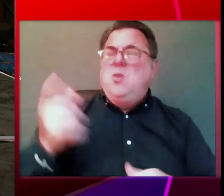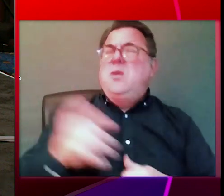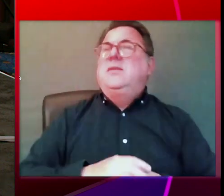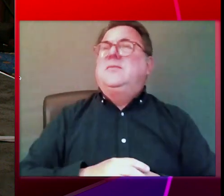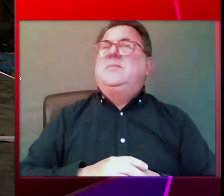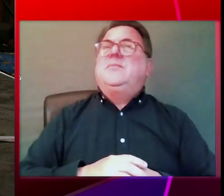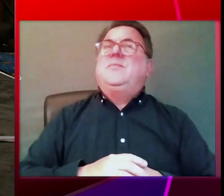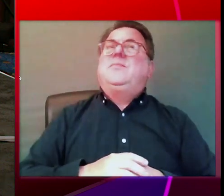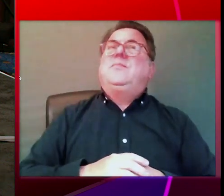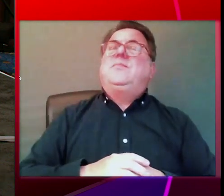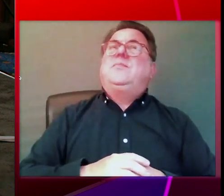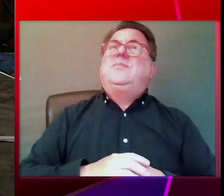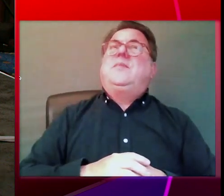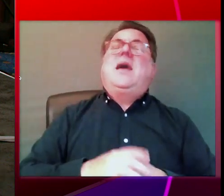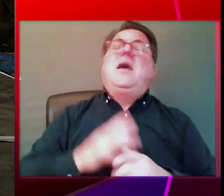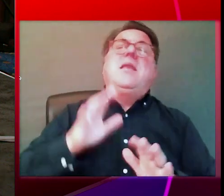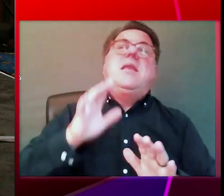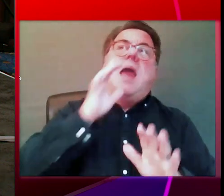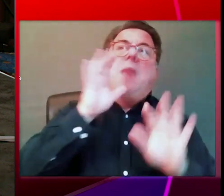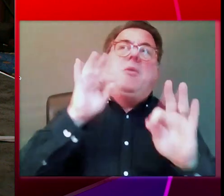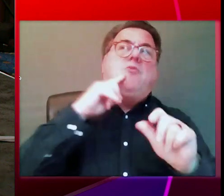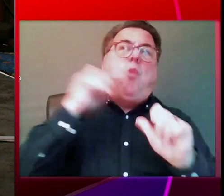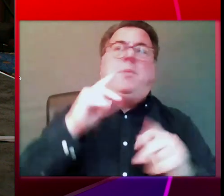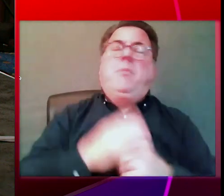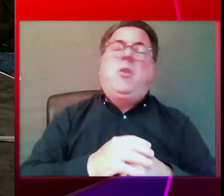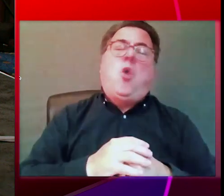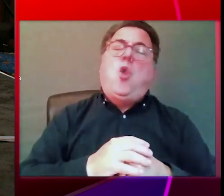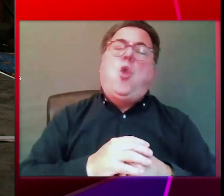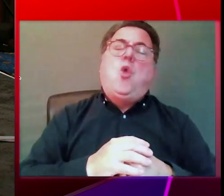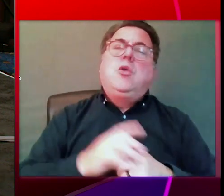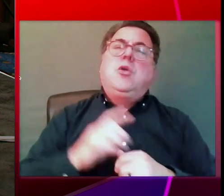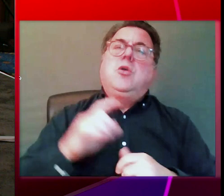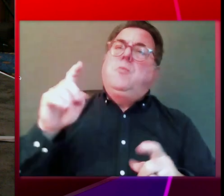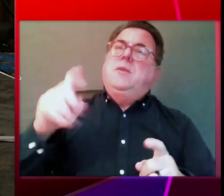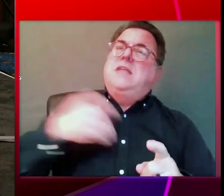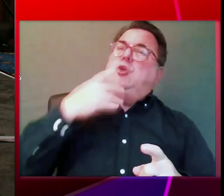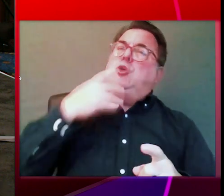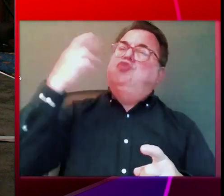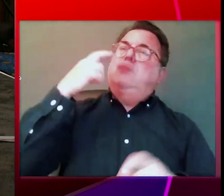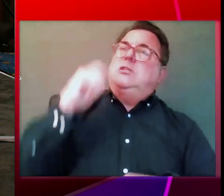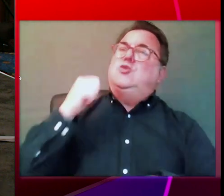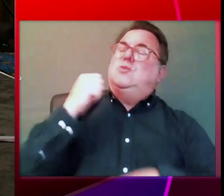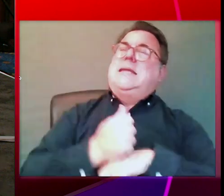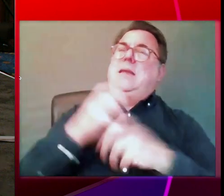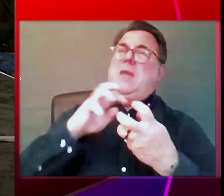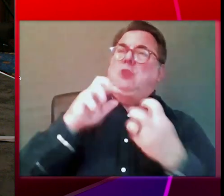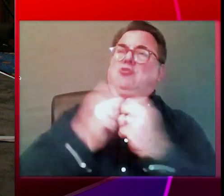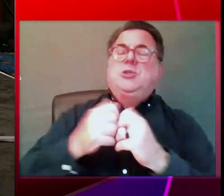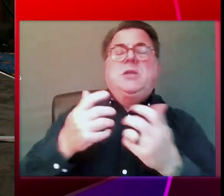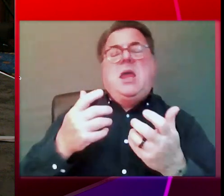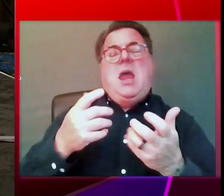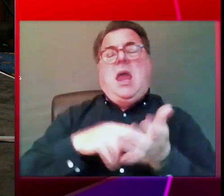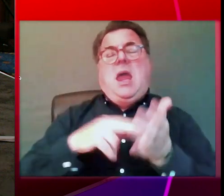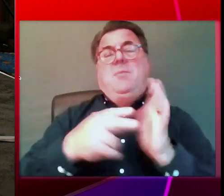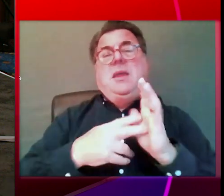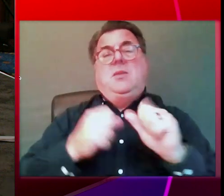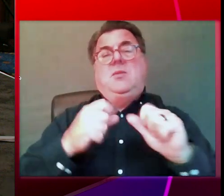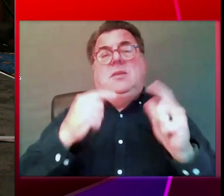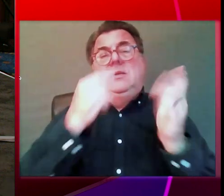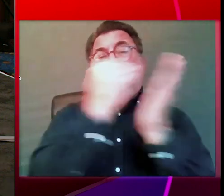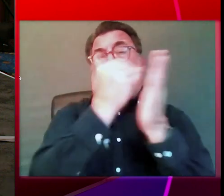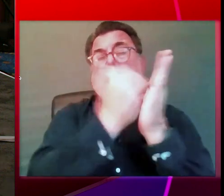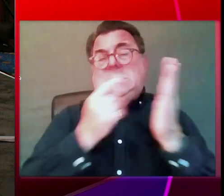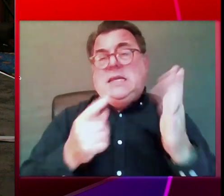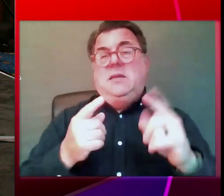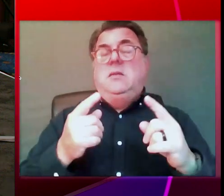probably not for everyone. Obviously, right? You probably need a good reason to want to go out. Like I said, there is additional lift here. So you have to